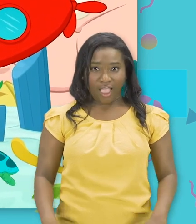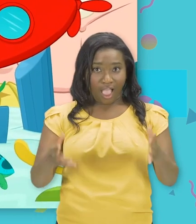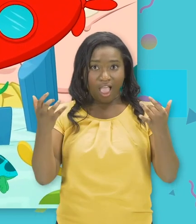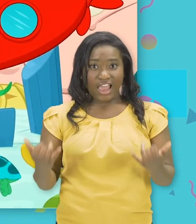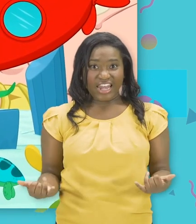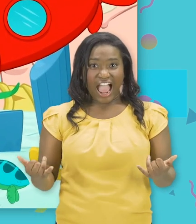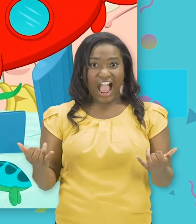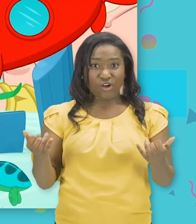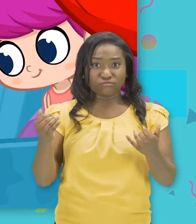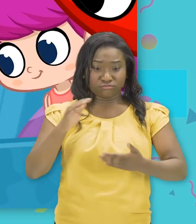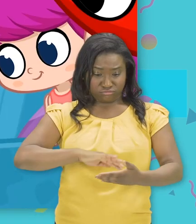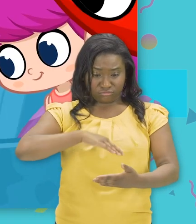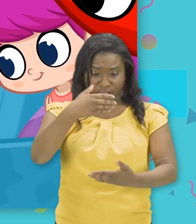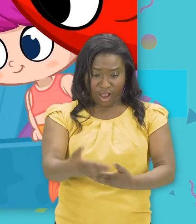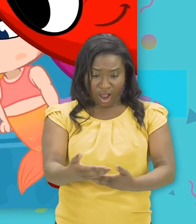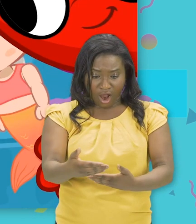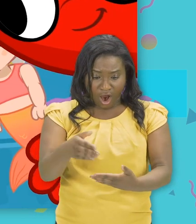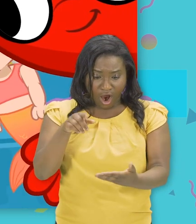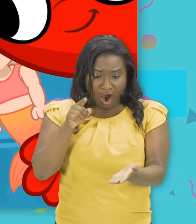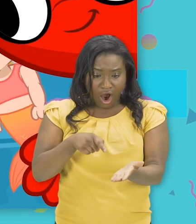Now let's see what's inside.